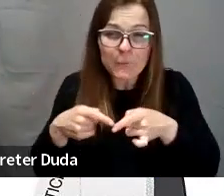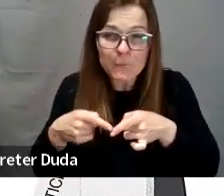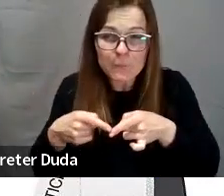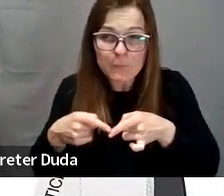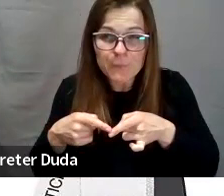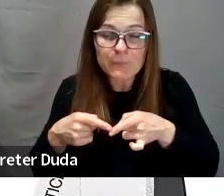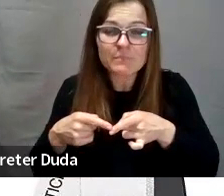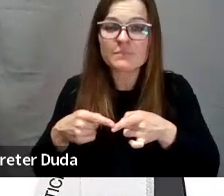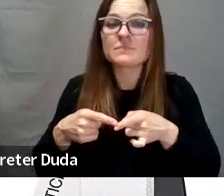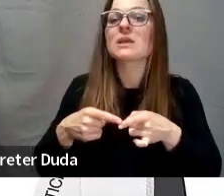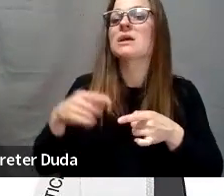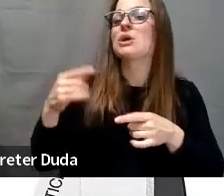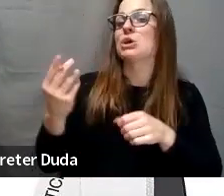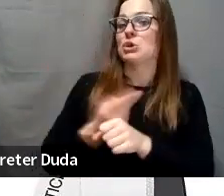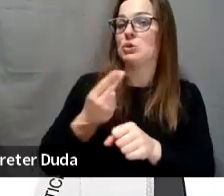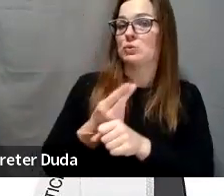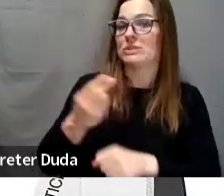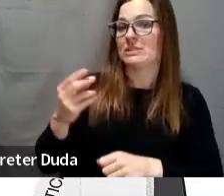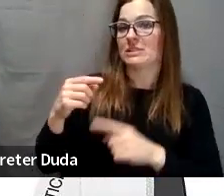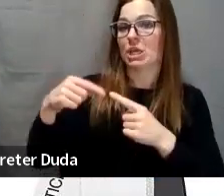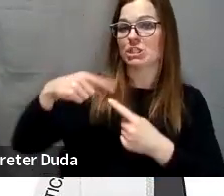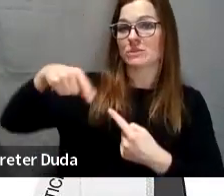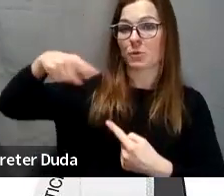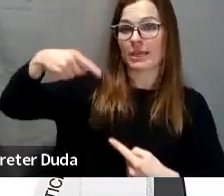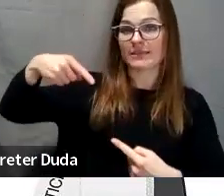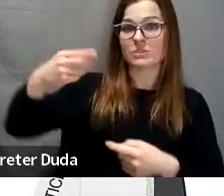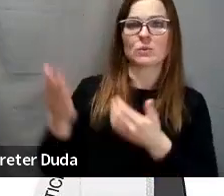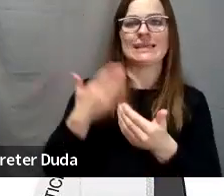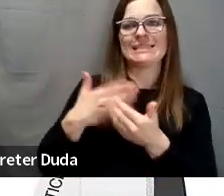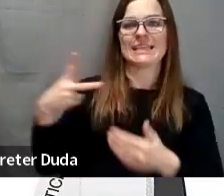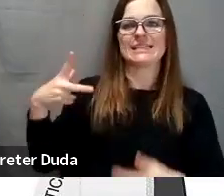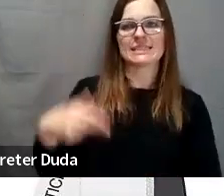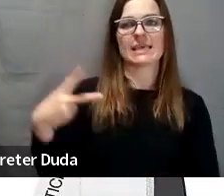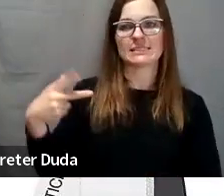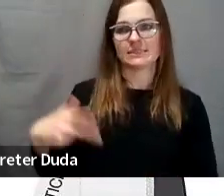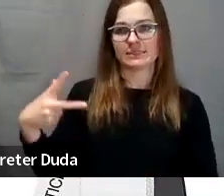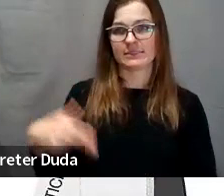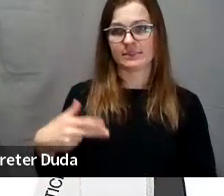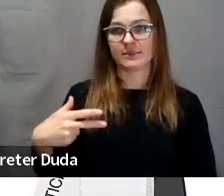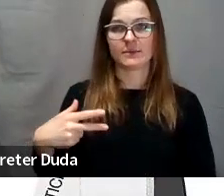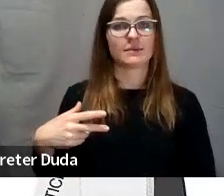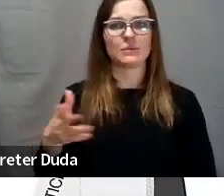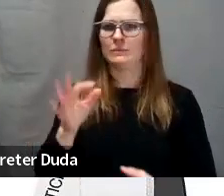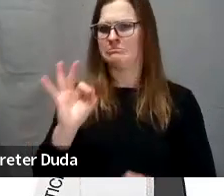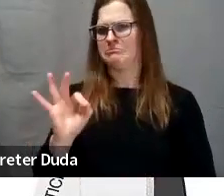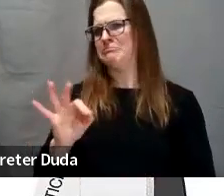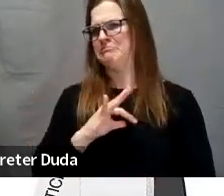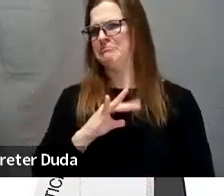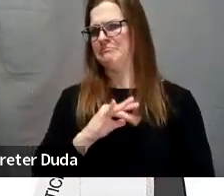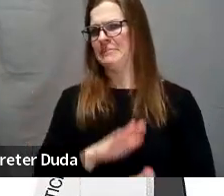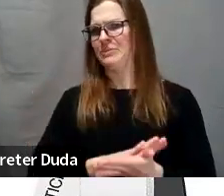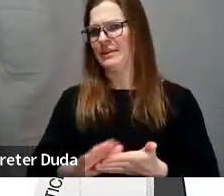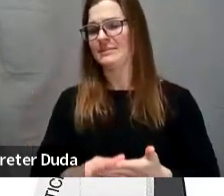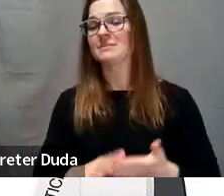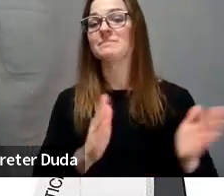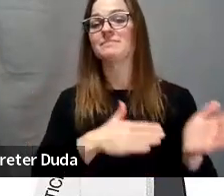They're spring loaded, so it makes it easy to, slice. Yeah, they're nice little tools to have as well. And